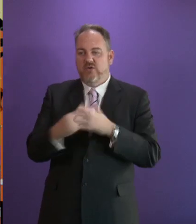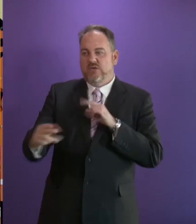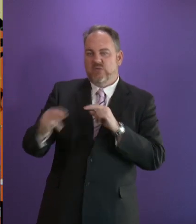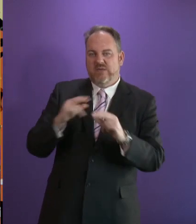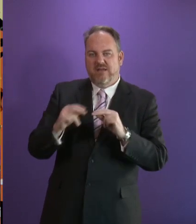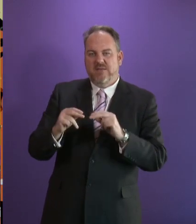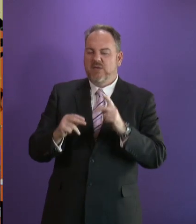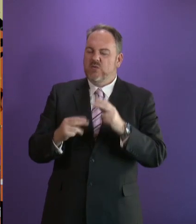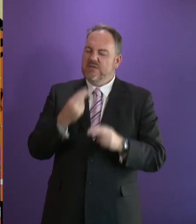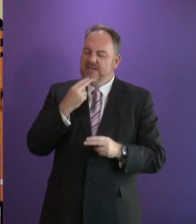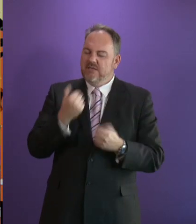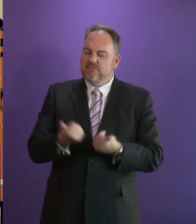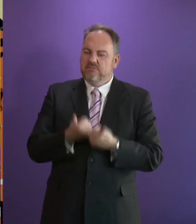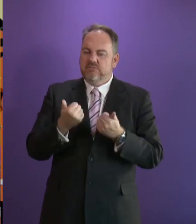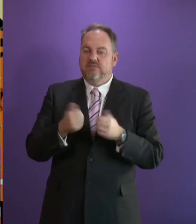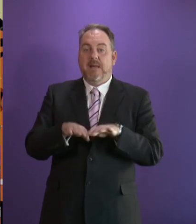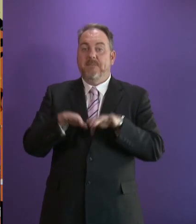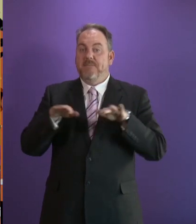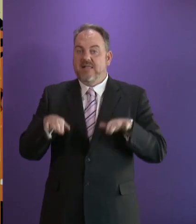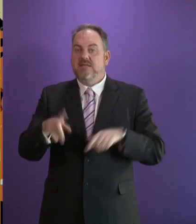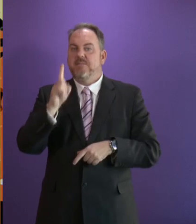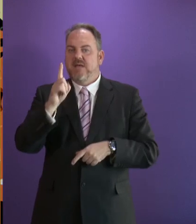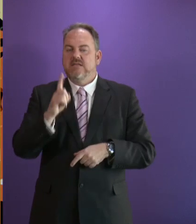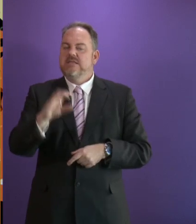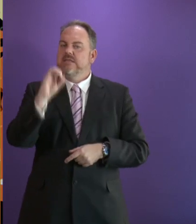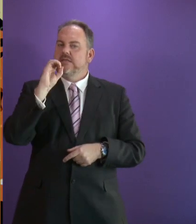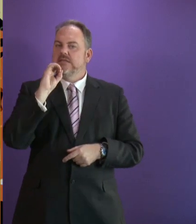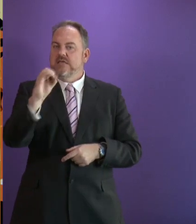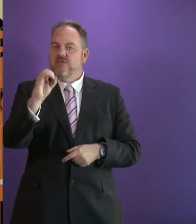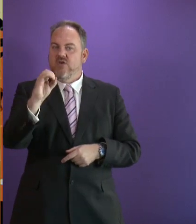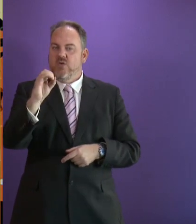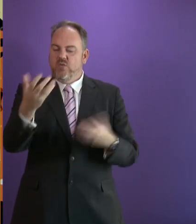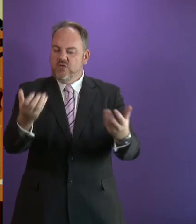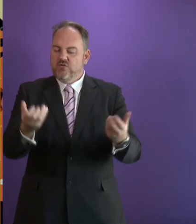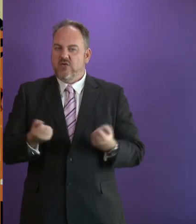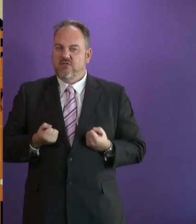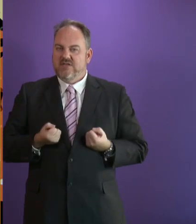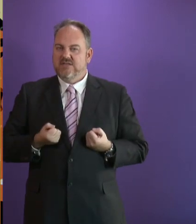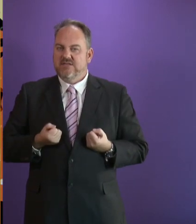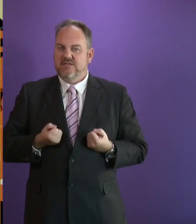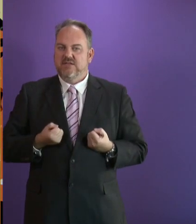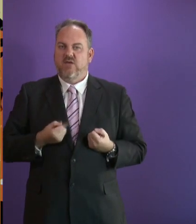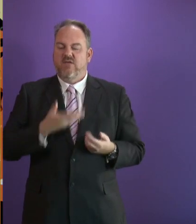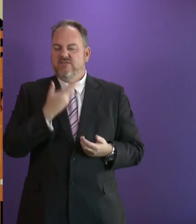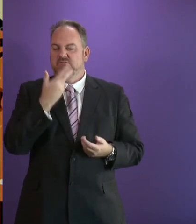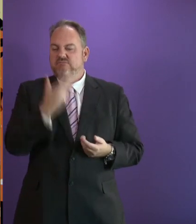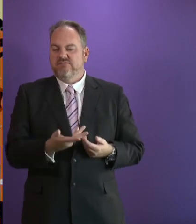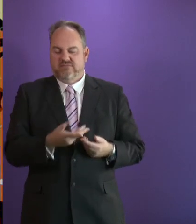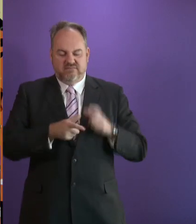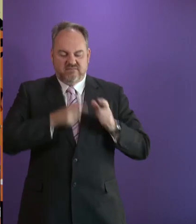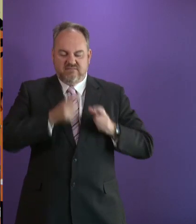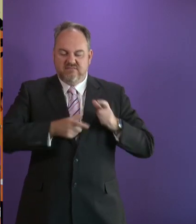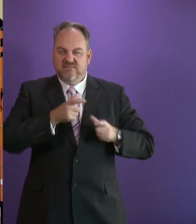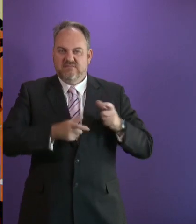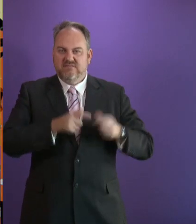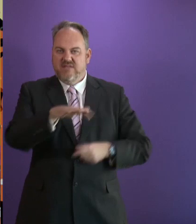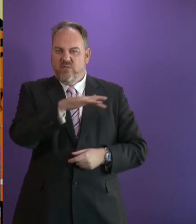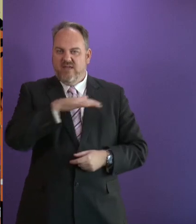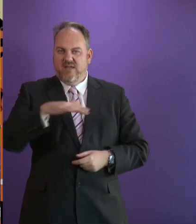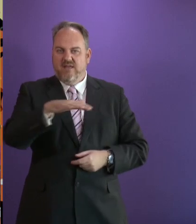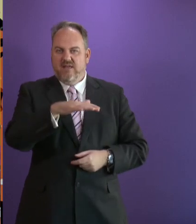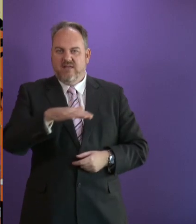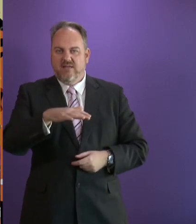be struck, but I think a real zero tolerance. With regards to the specific groups that were mentioned there, yeah, I mean,